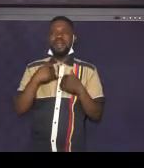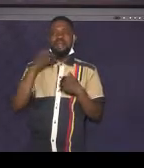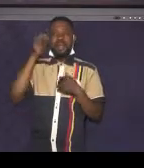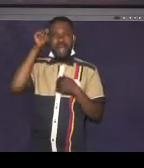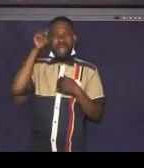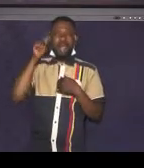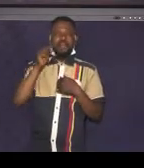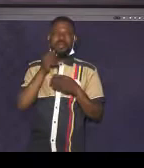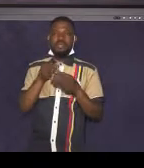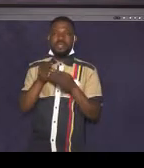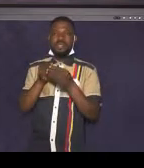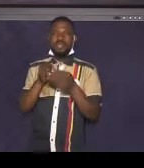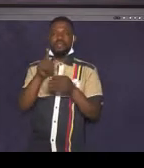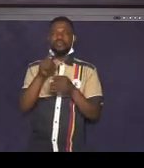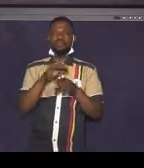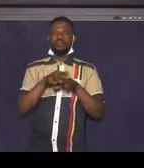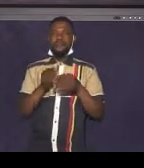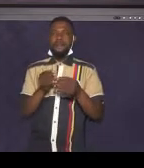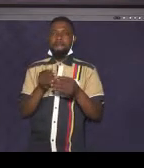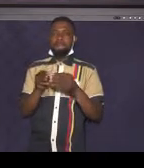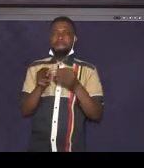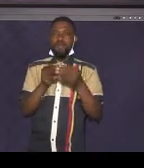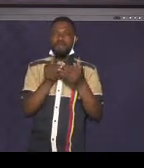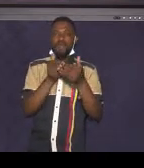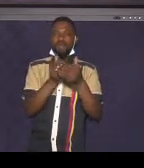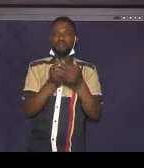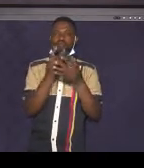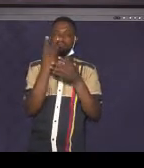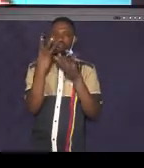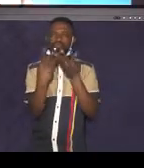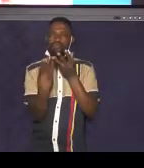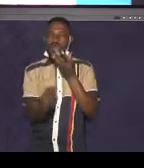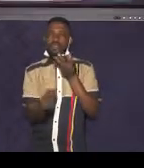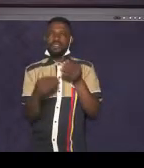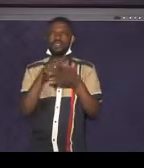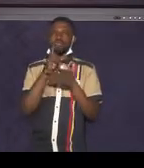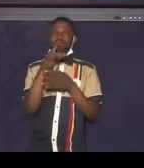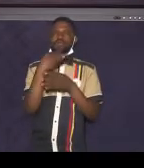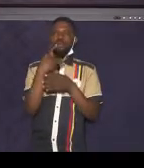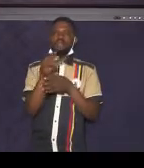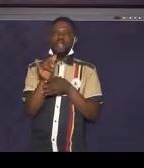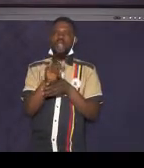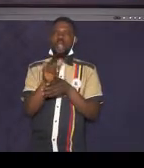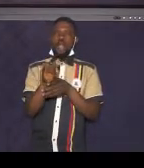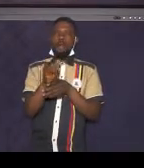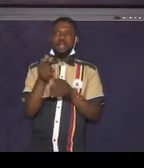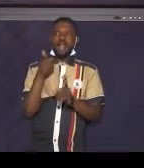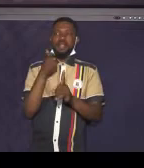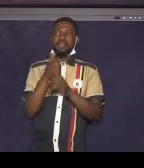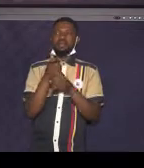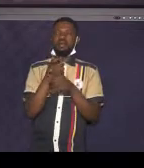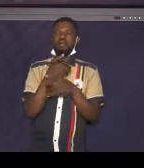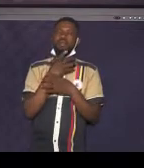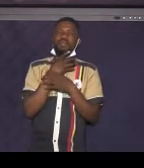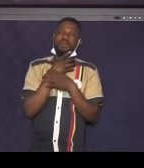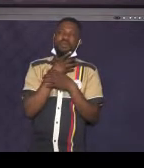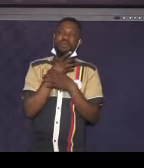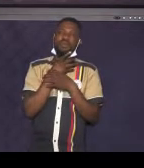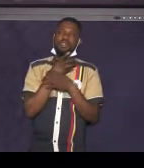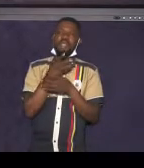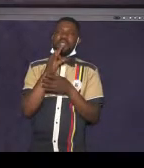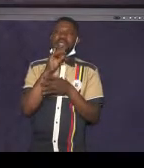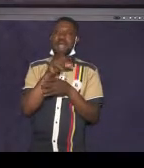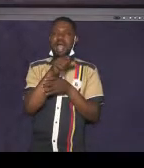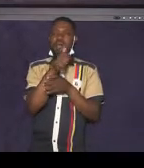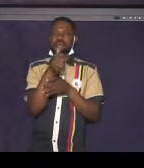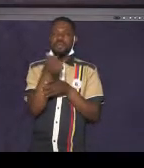any swimming pool, so you don't move close. So drowning is one of the common accidents we know. Suffocation is